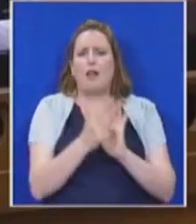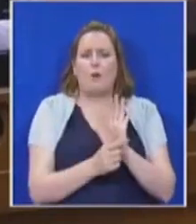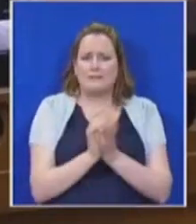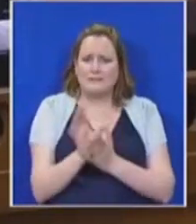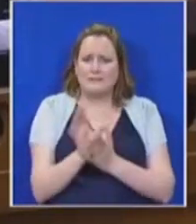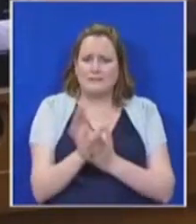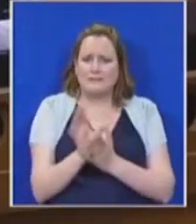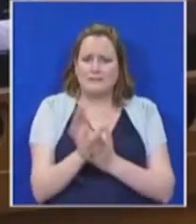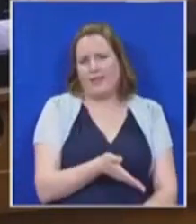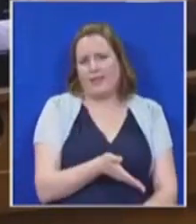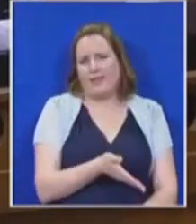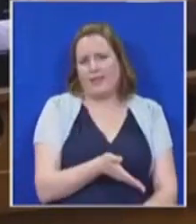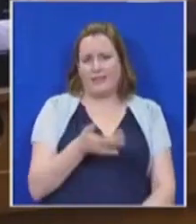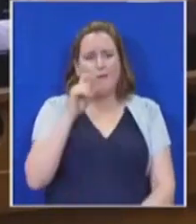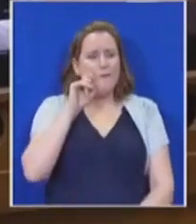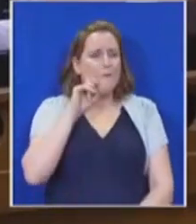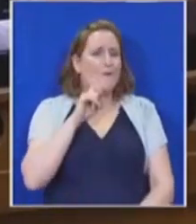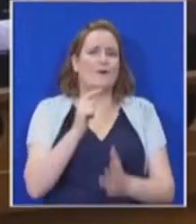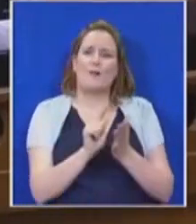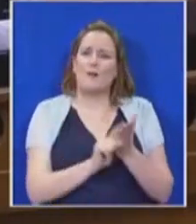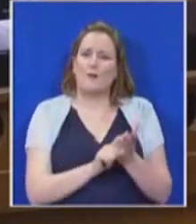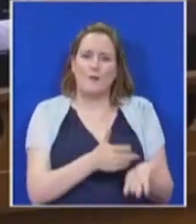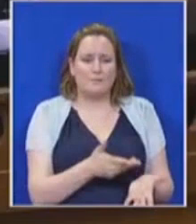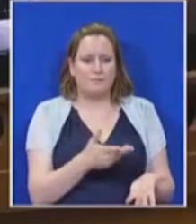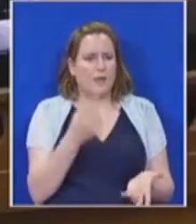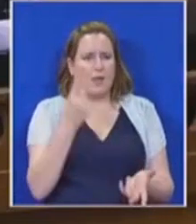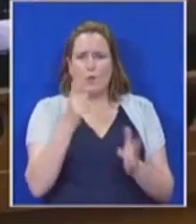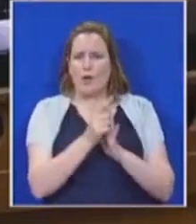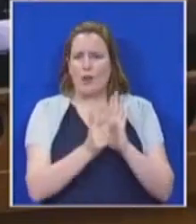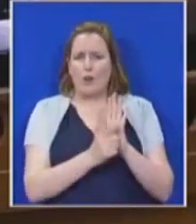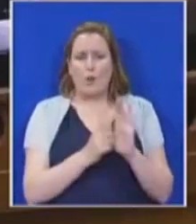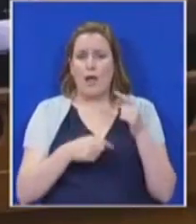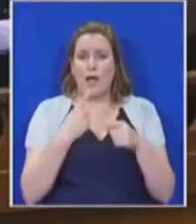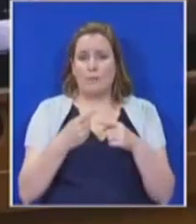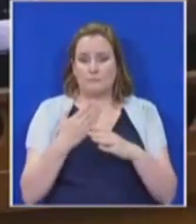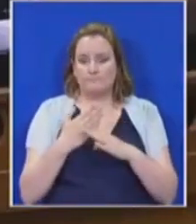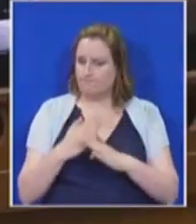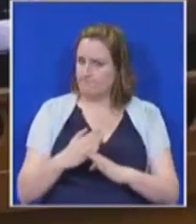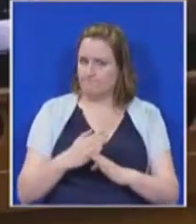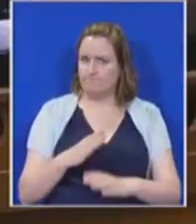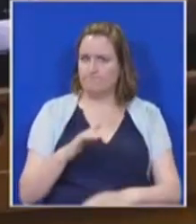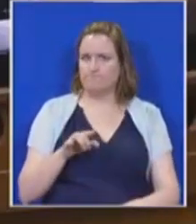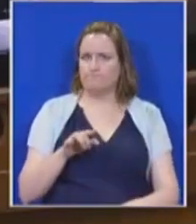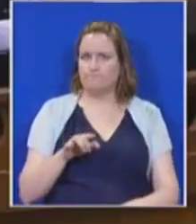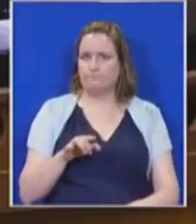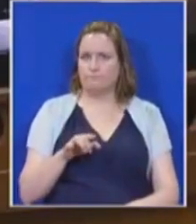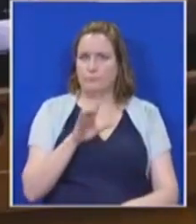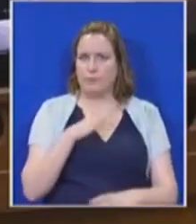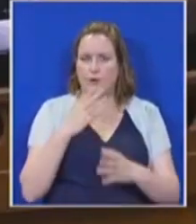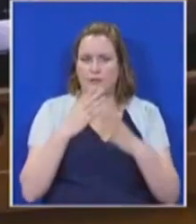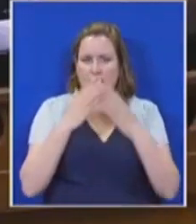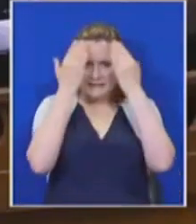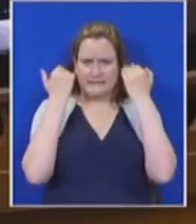in existence. There are lots of things. There is a law that speaks about the prohibition of disguise acts. But the